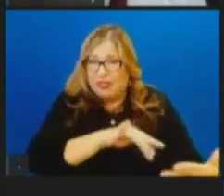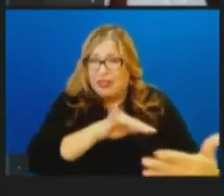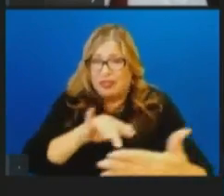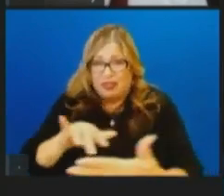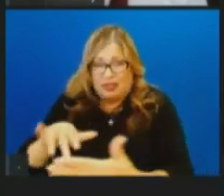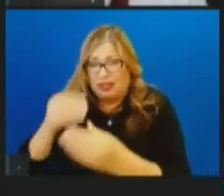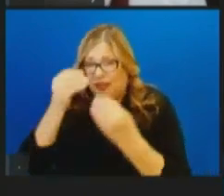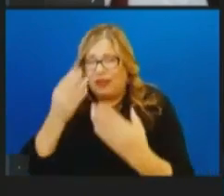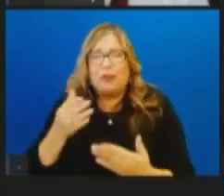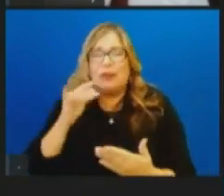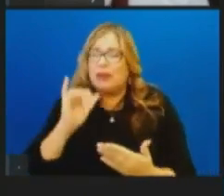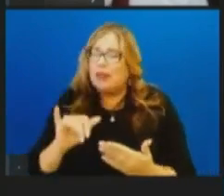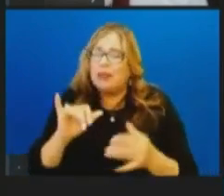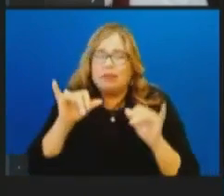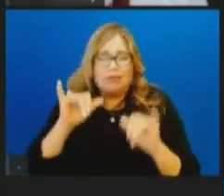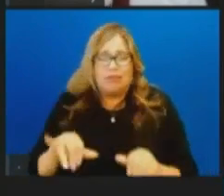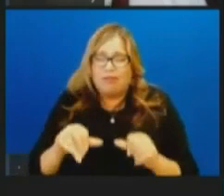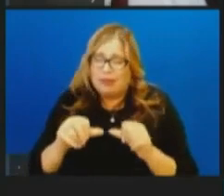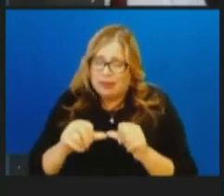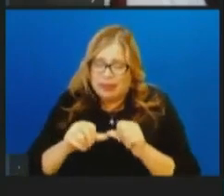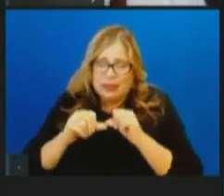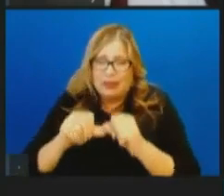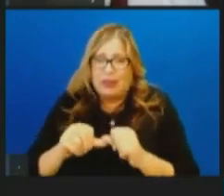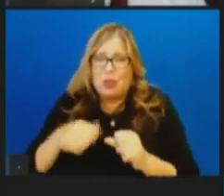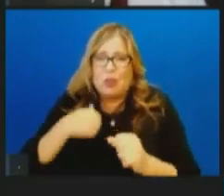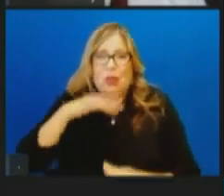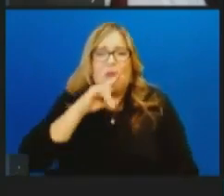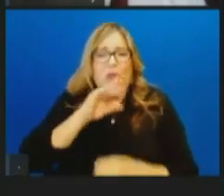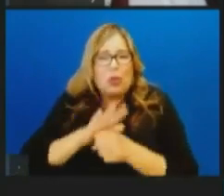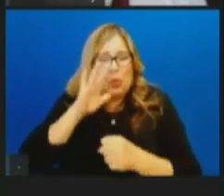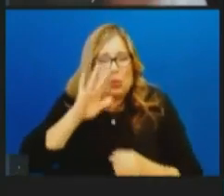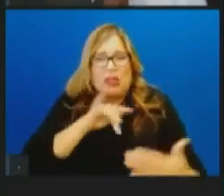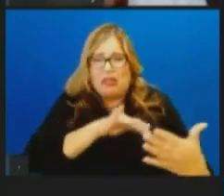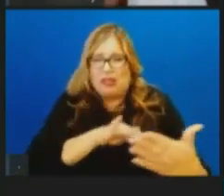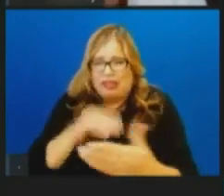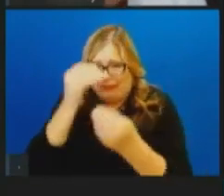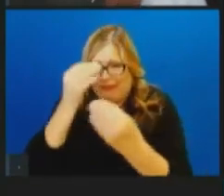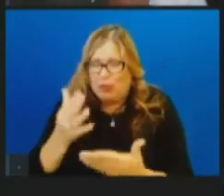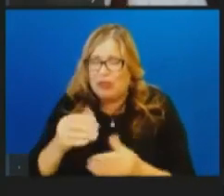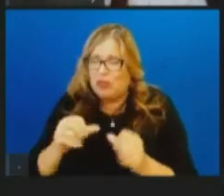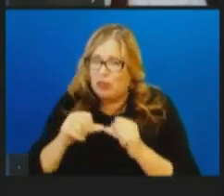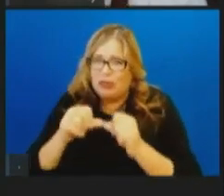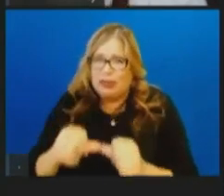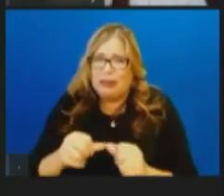to be key and something that we continue to be committed to. Next slide.